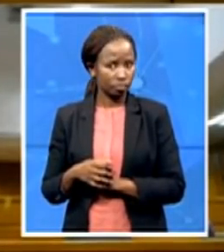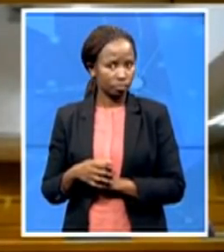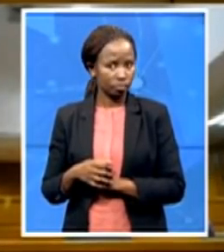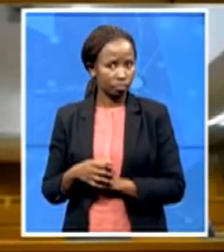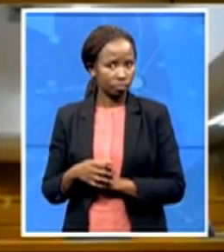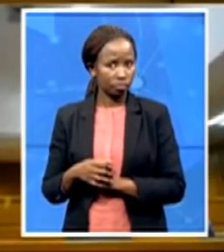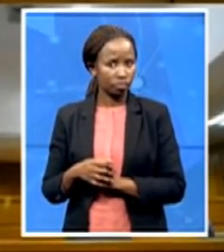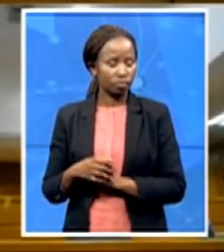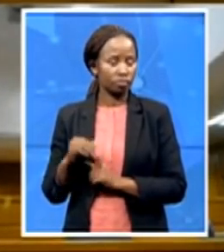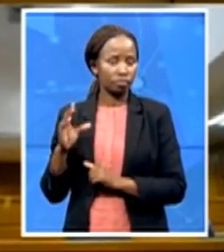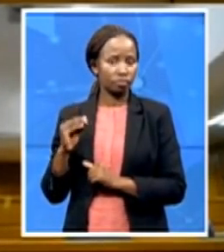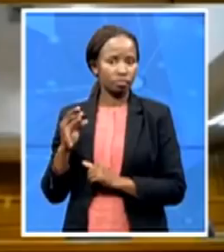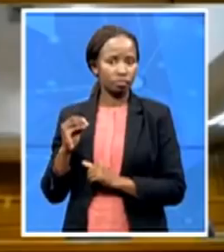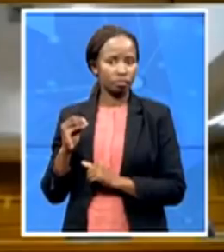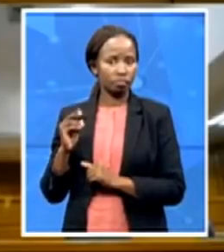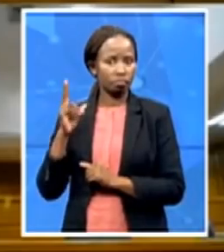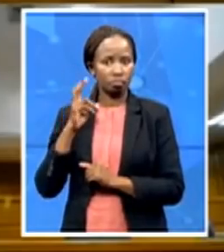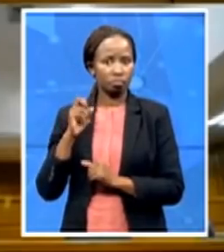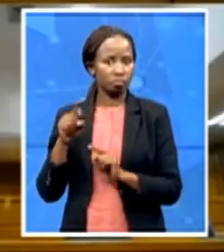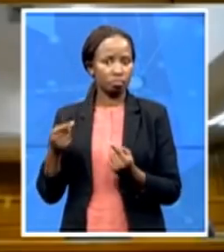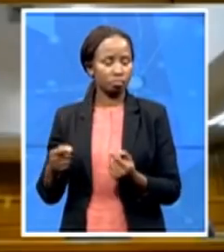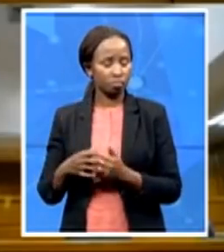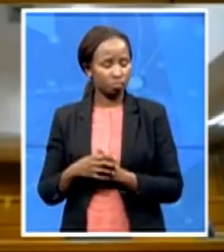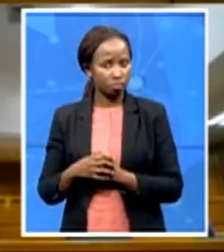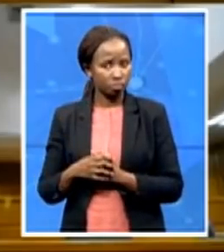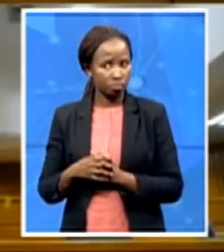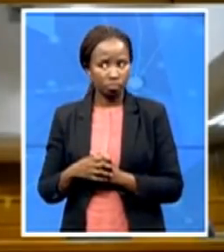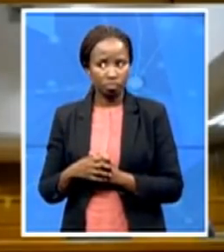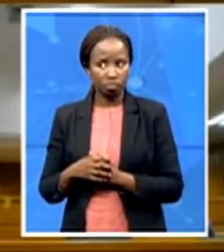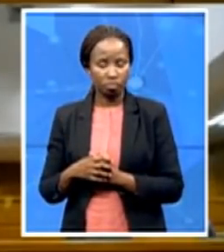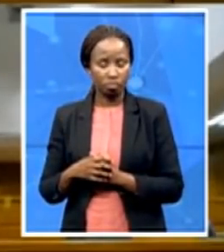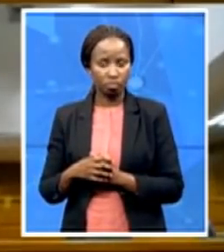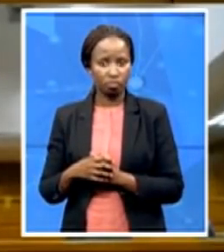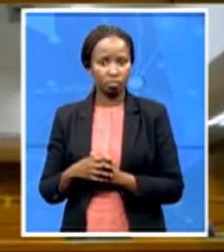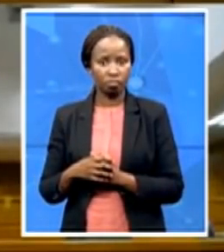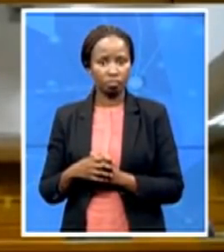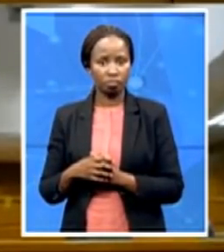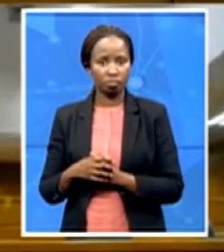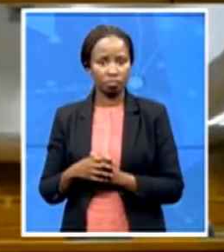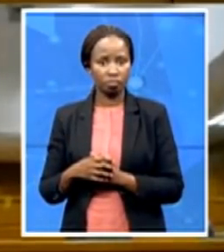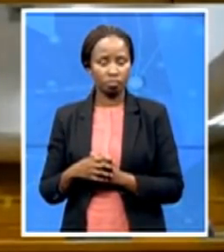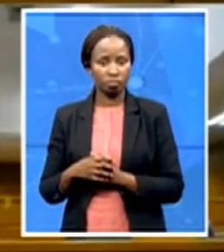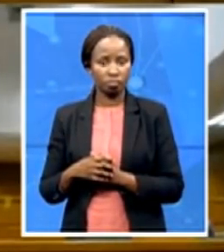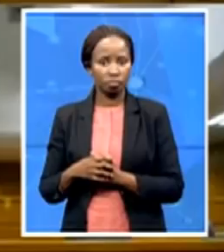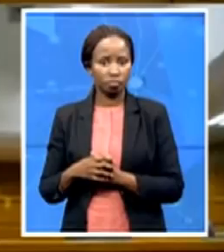it. And the intuition thereof, bearing in mind at the time when they were looking at the rules, it